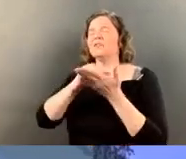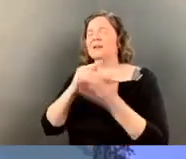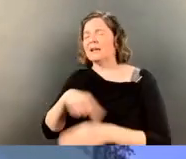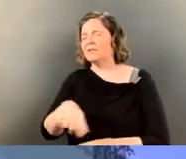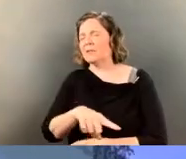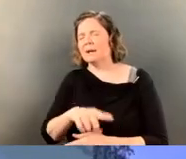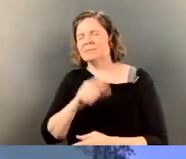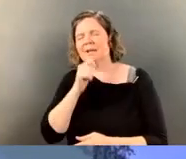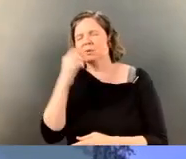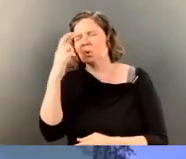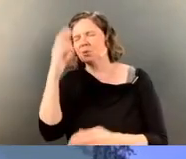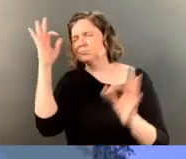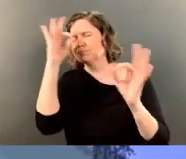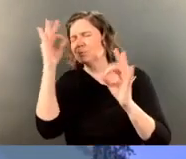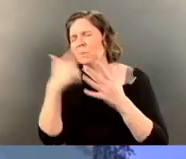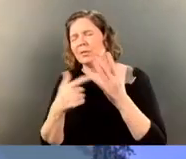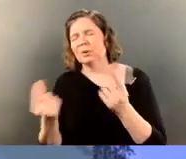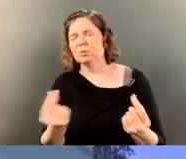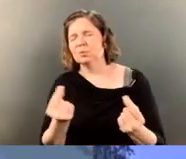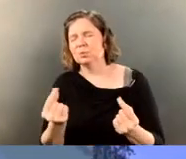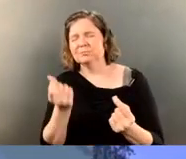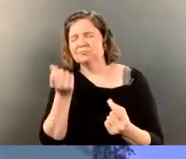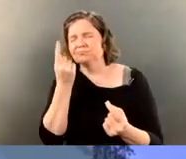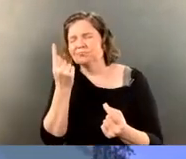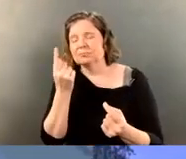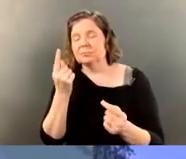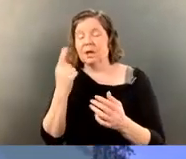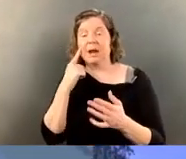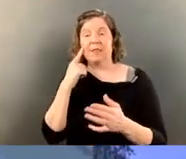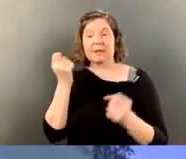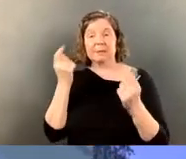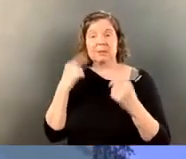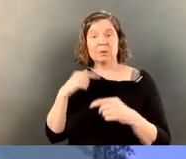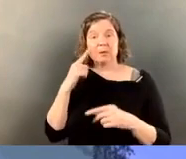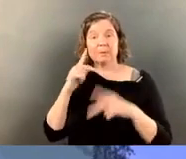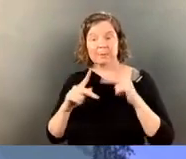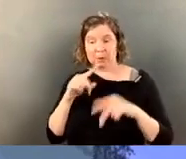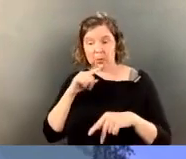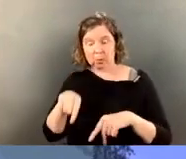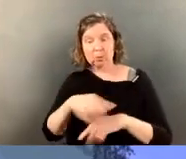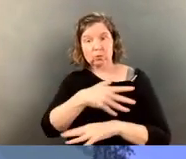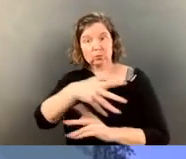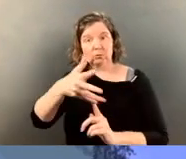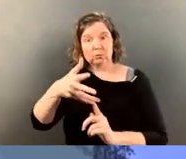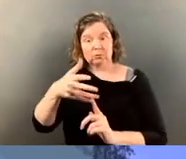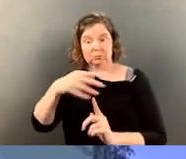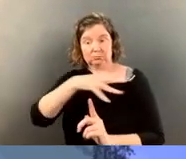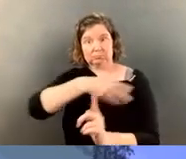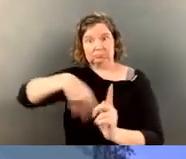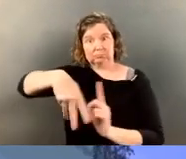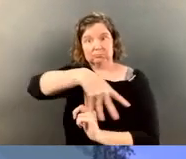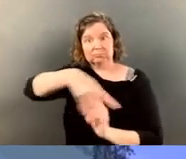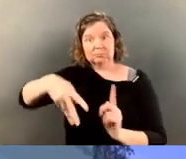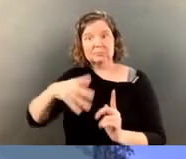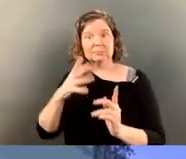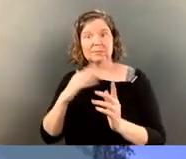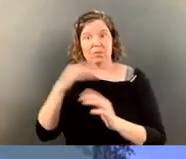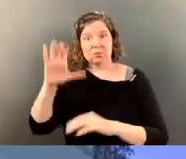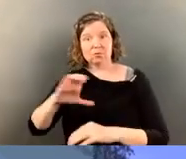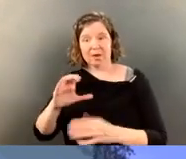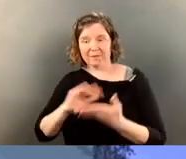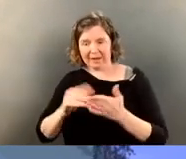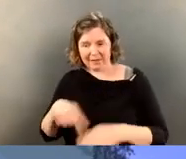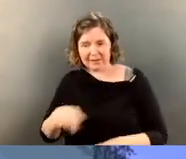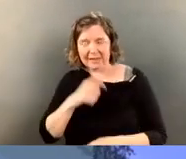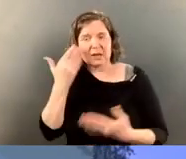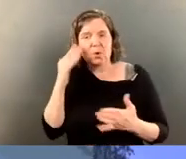they know not what they do. And of course, I think immediately he was thinking about the people who were crucifying him. Father, forgive them, for